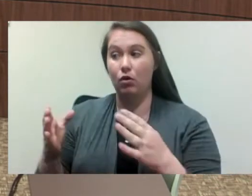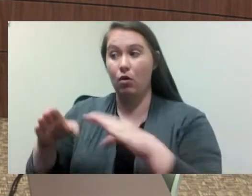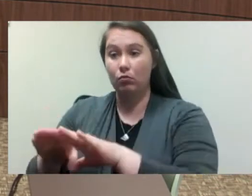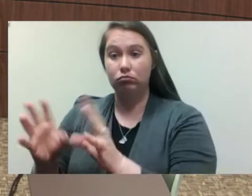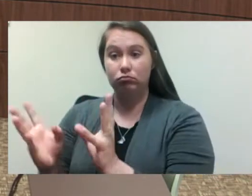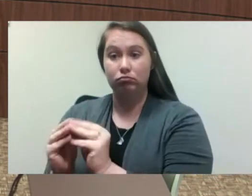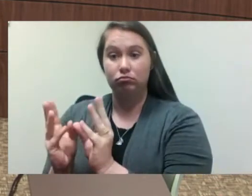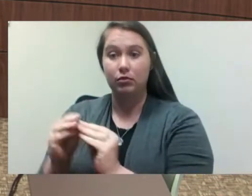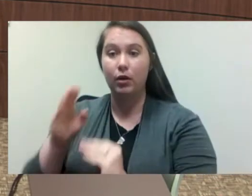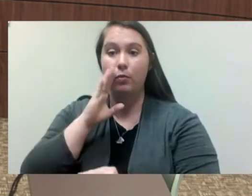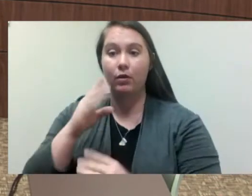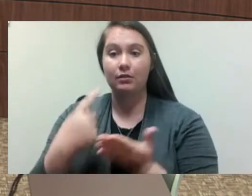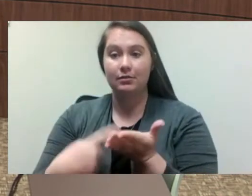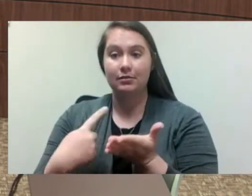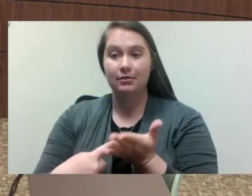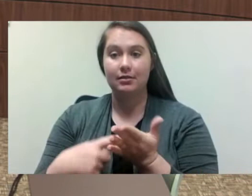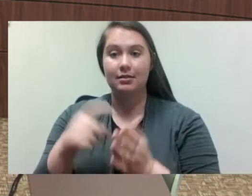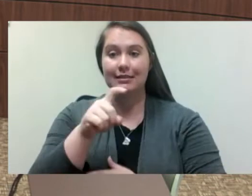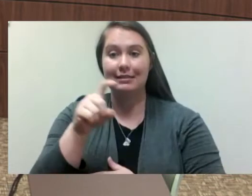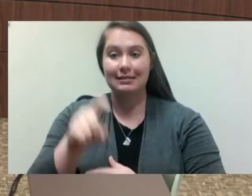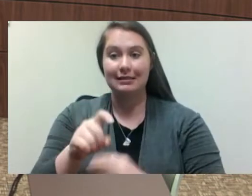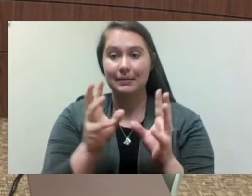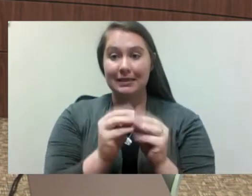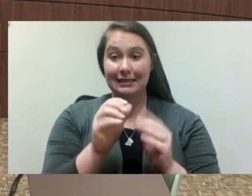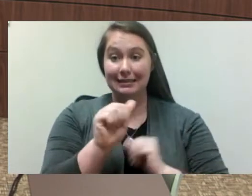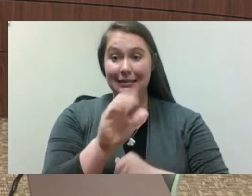Texas Open Meetings Act, Chapter